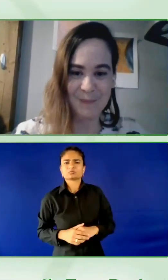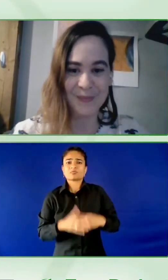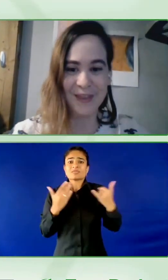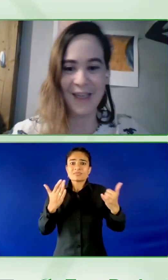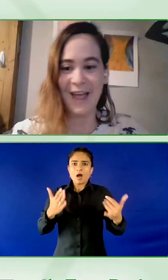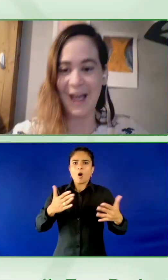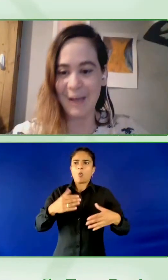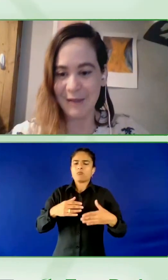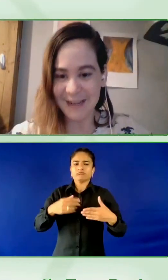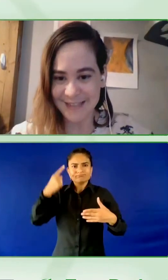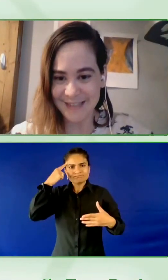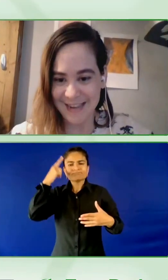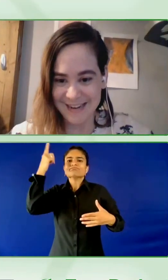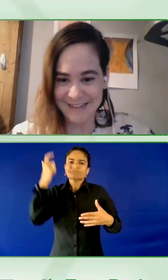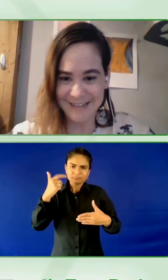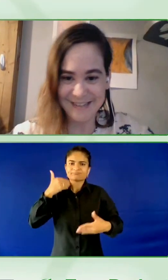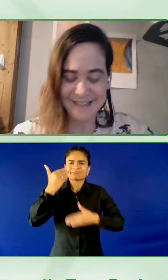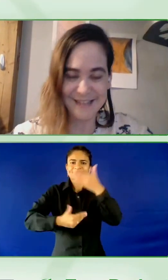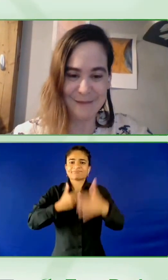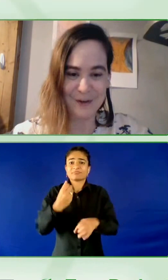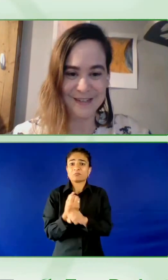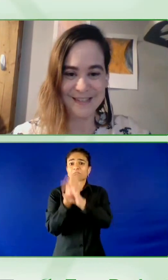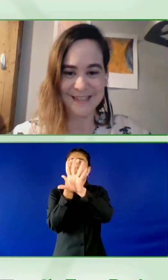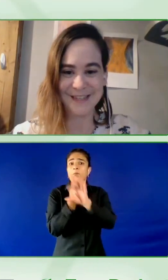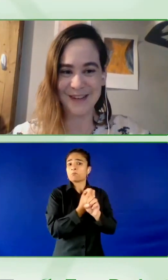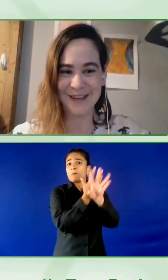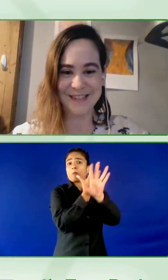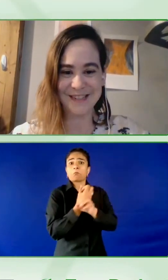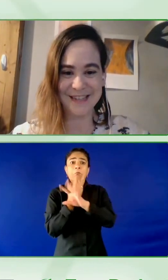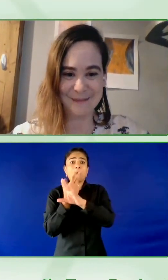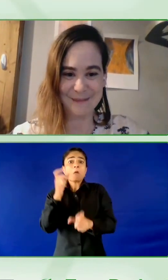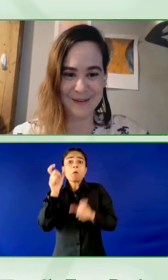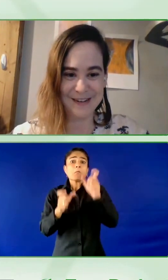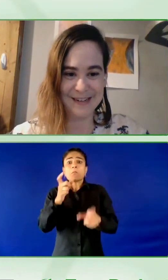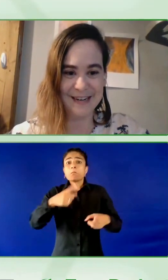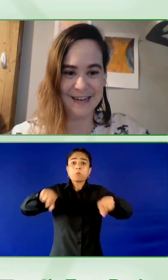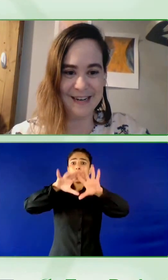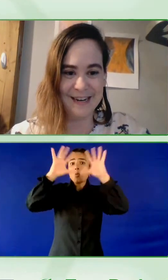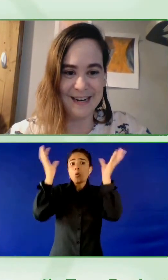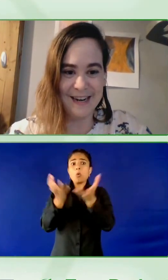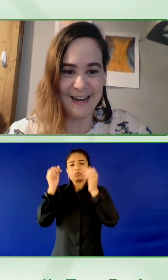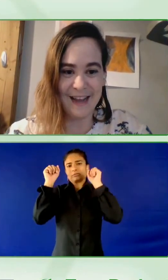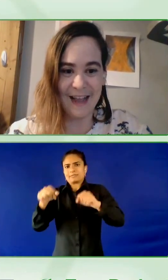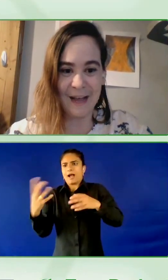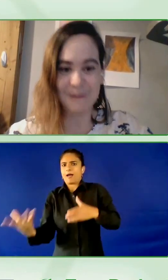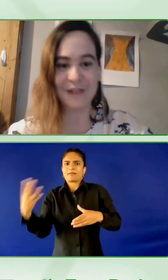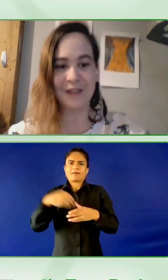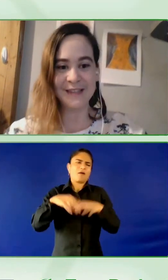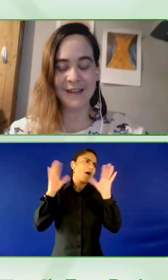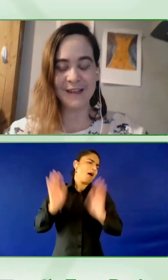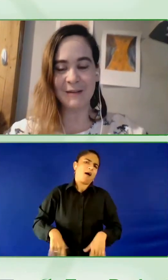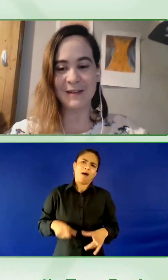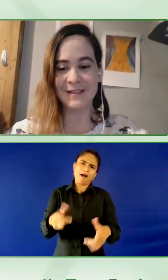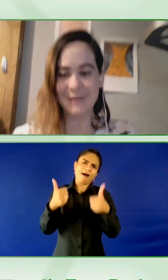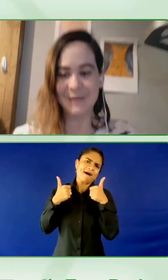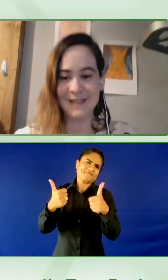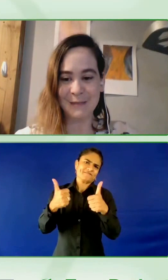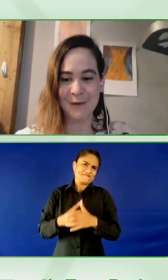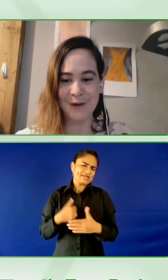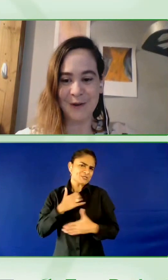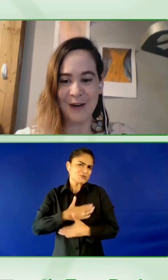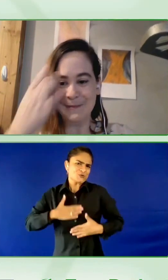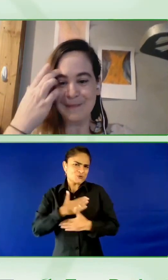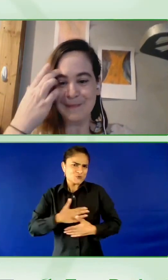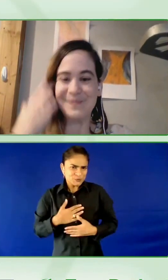successful. Next slide. Let's get more into the sexuality education part. So the Let's Talk About Disabled